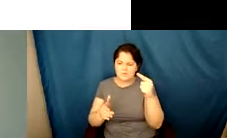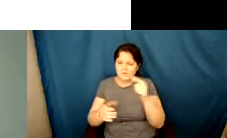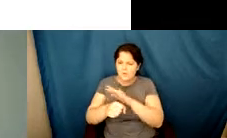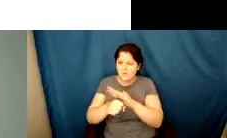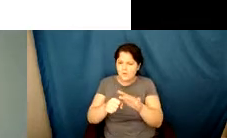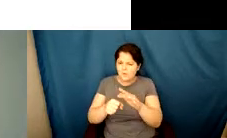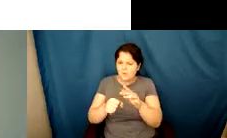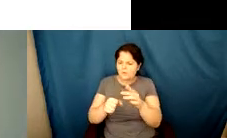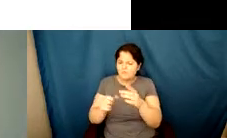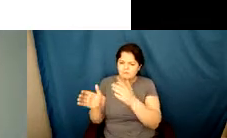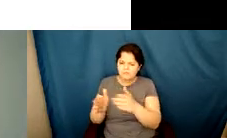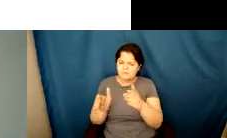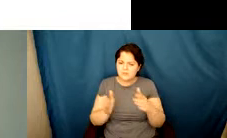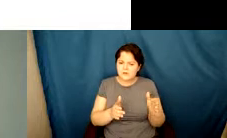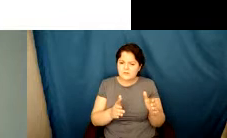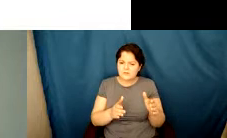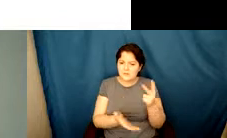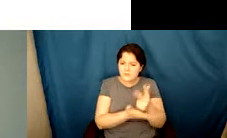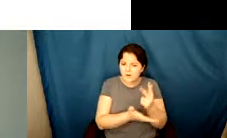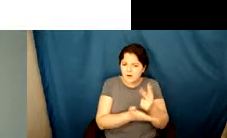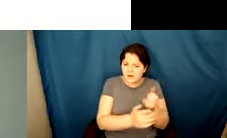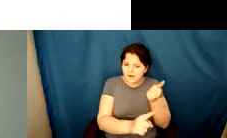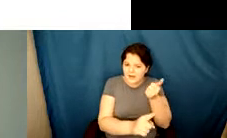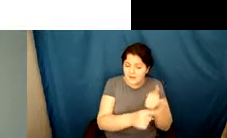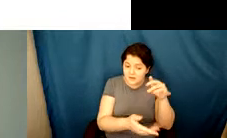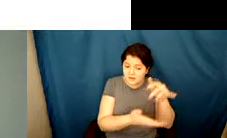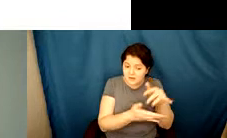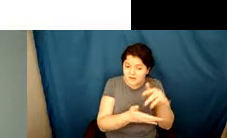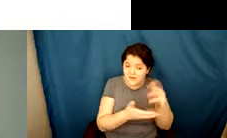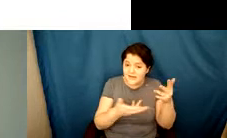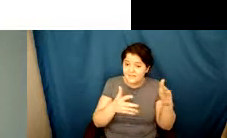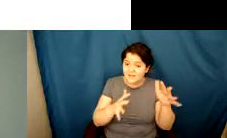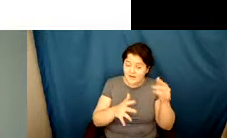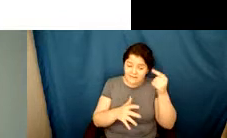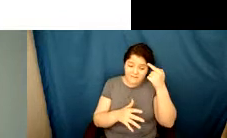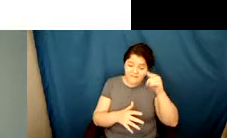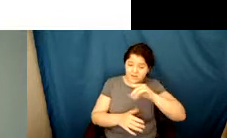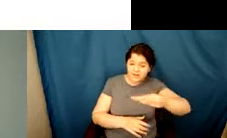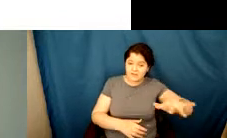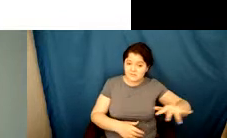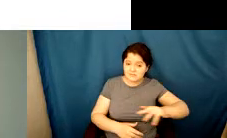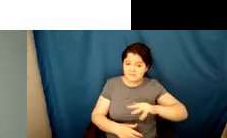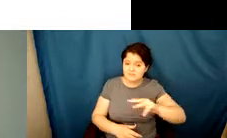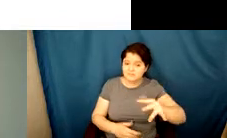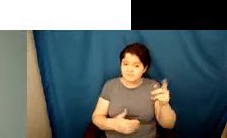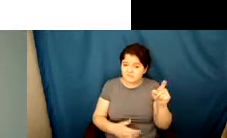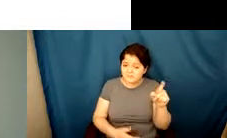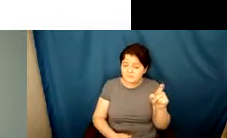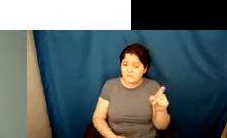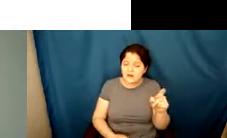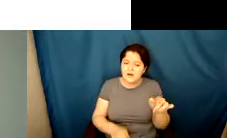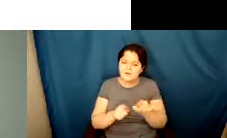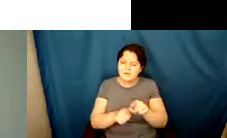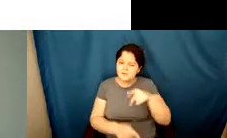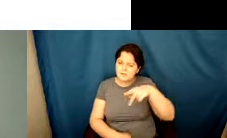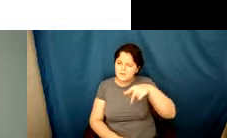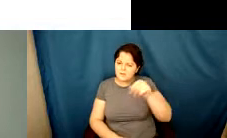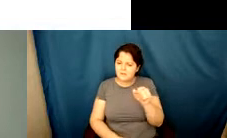the parking impact study been done for the area? And will Port